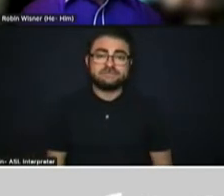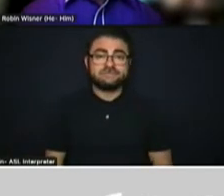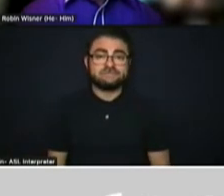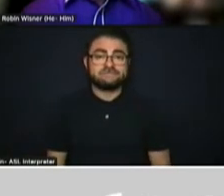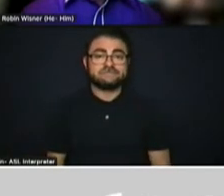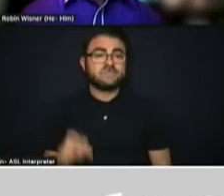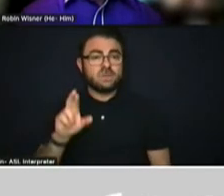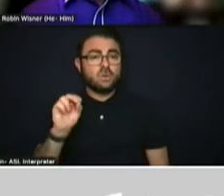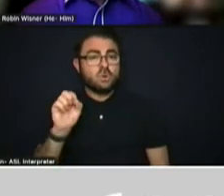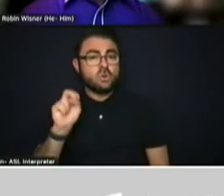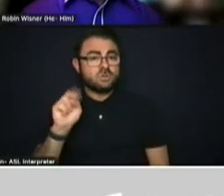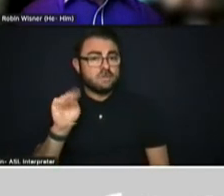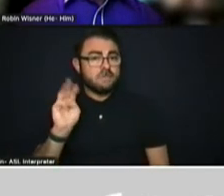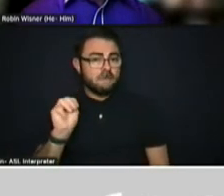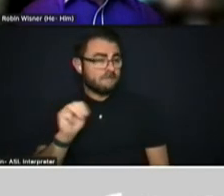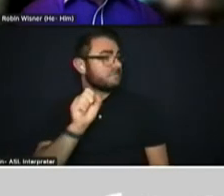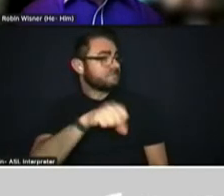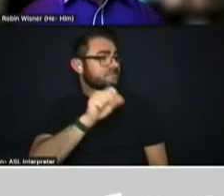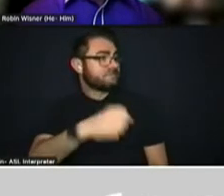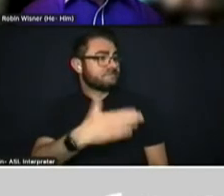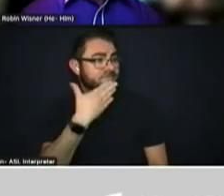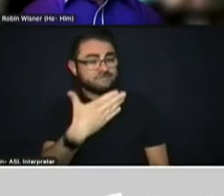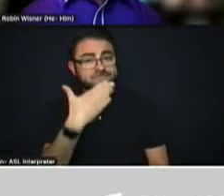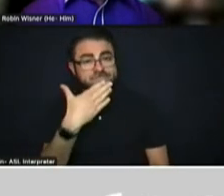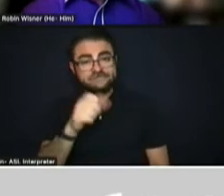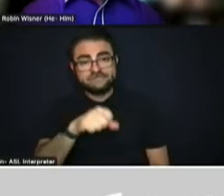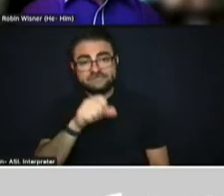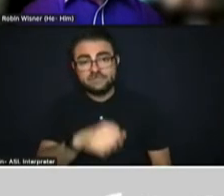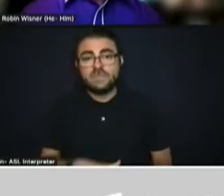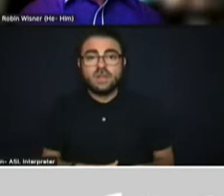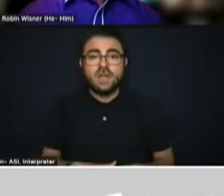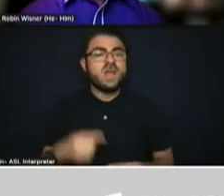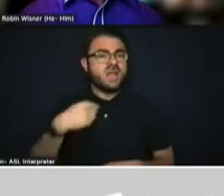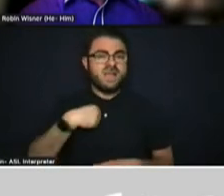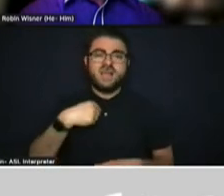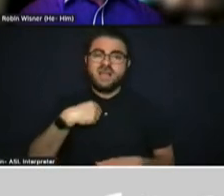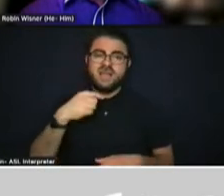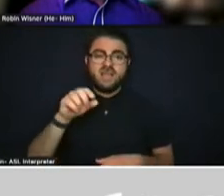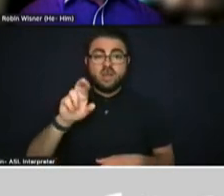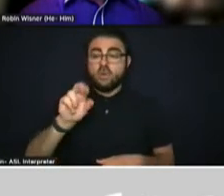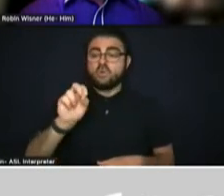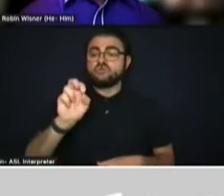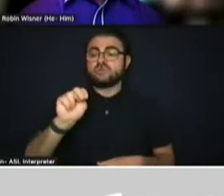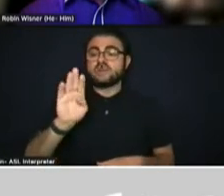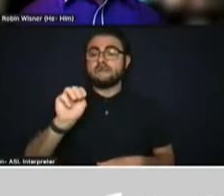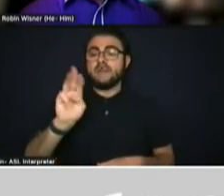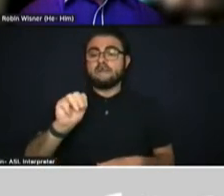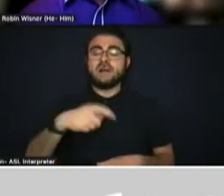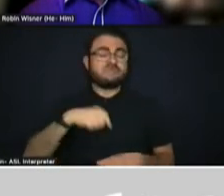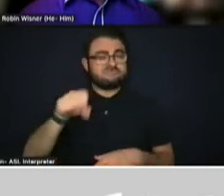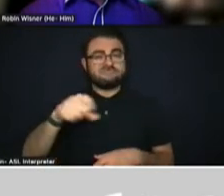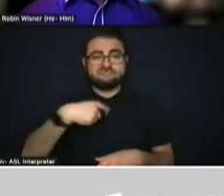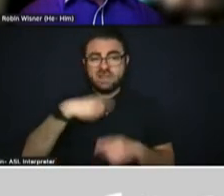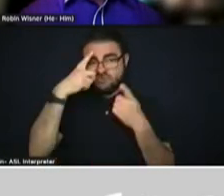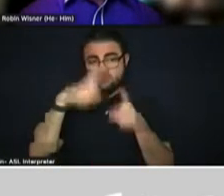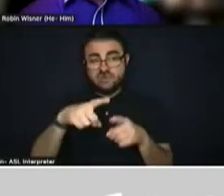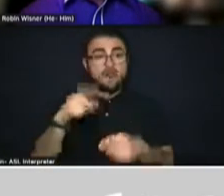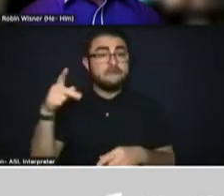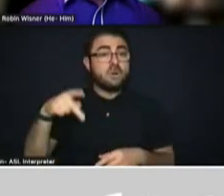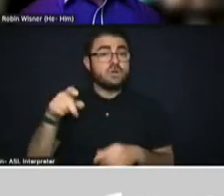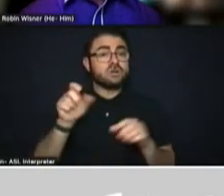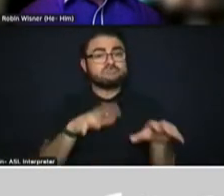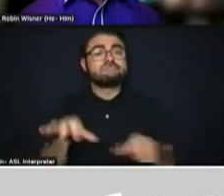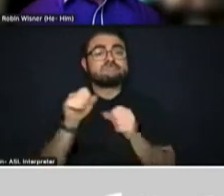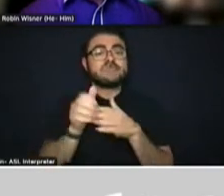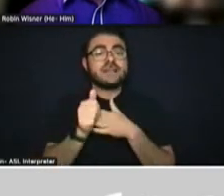you for sharing. Thank you. Well, I agree. And I think Portland could take the lead and be the shining light